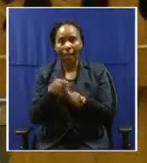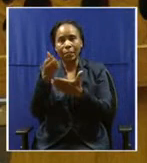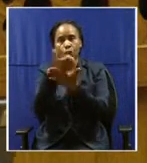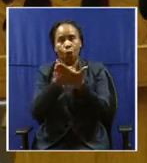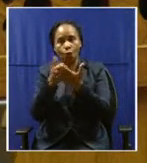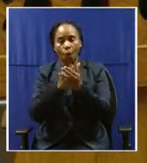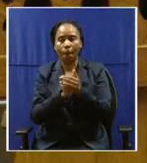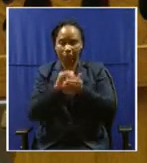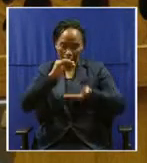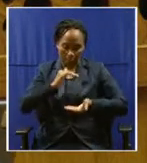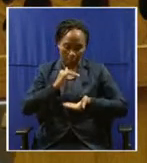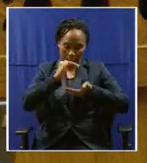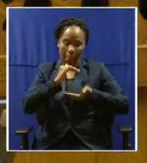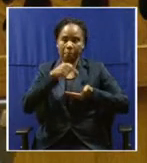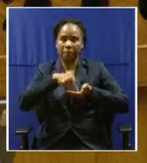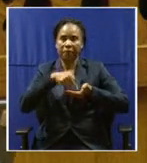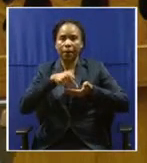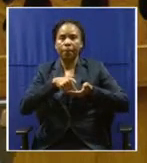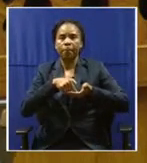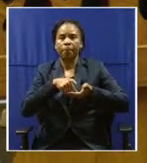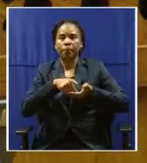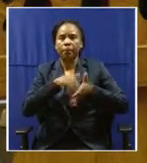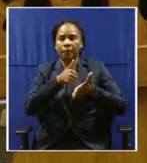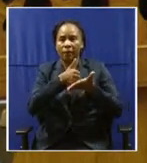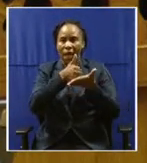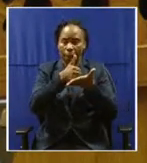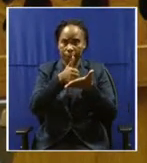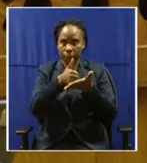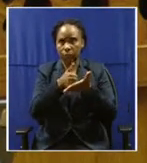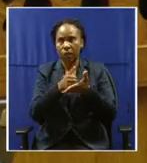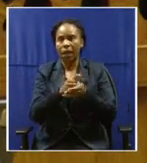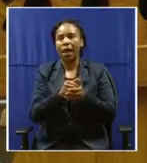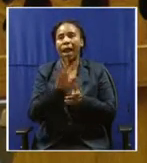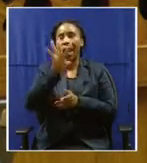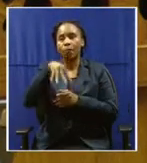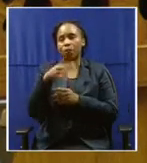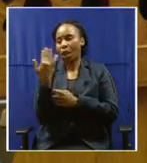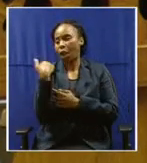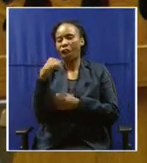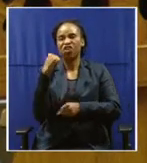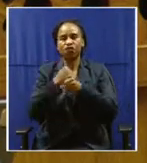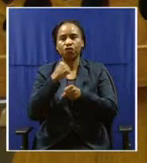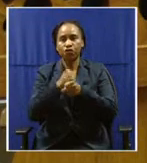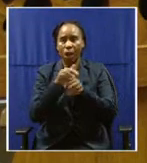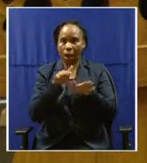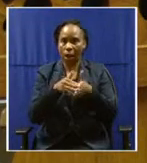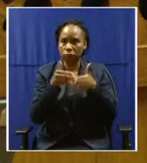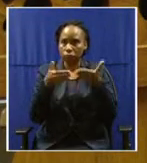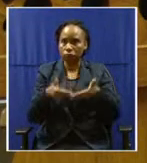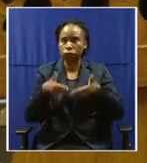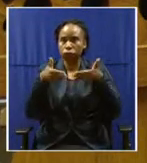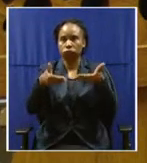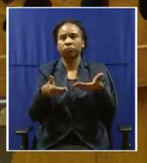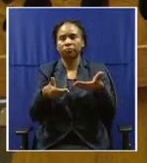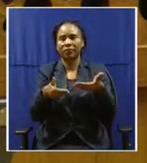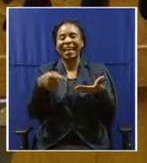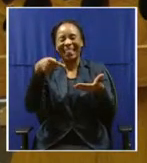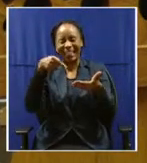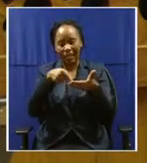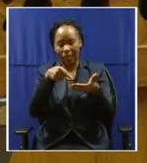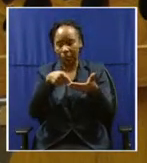we introduced in April of last year is, by any accounts, the